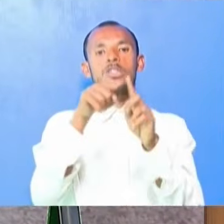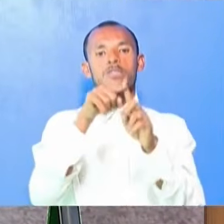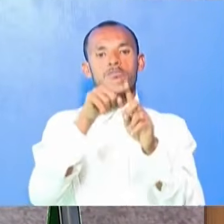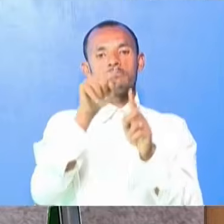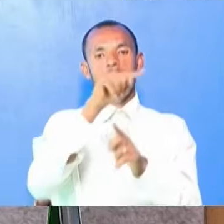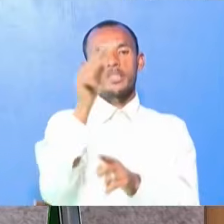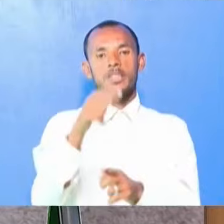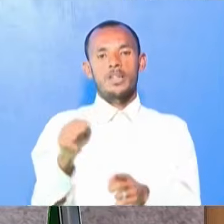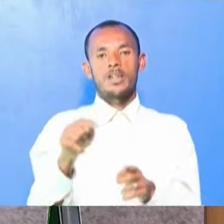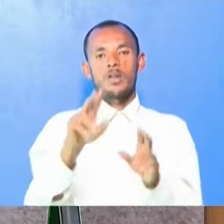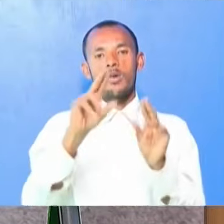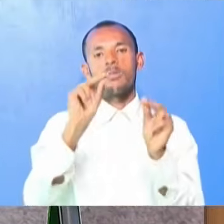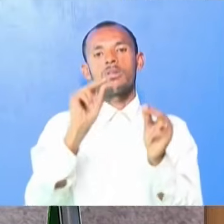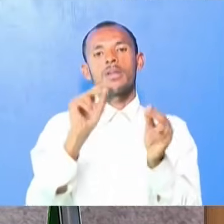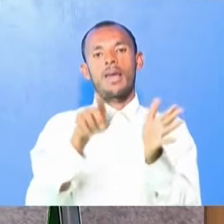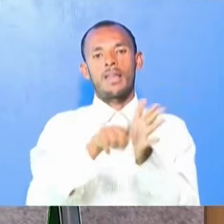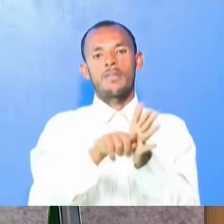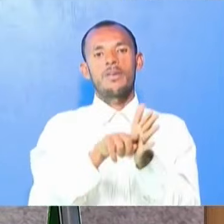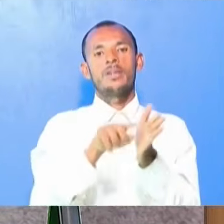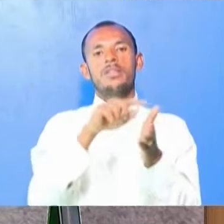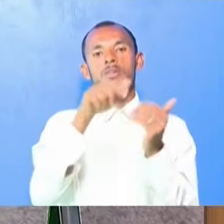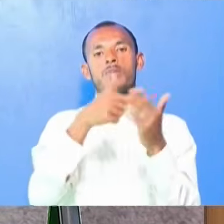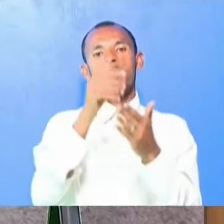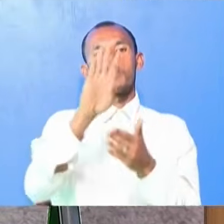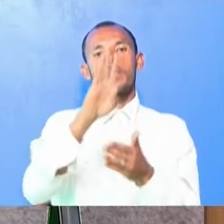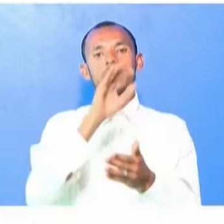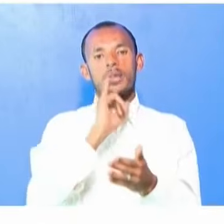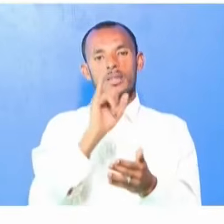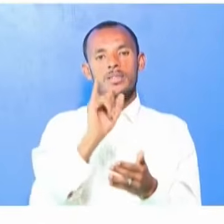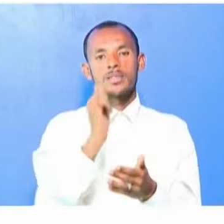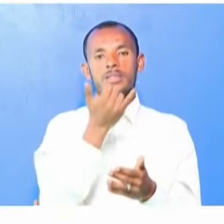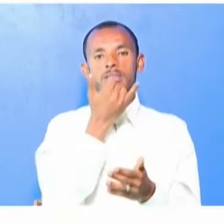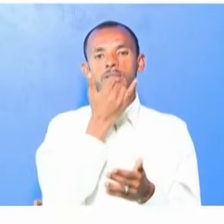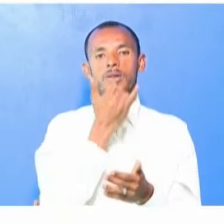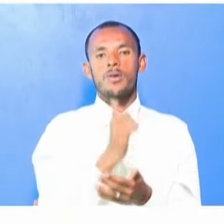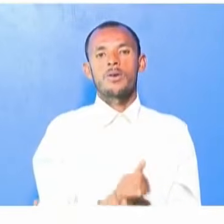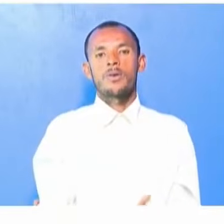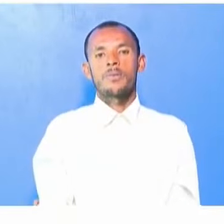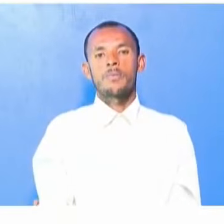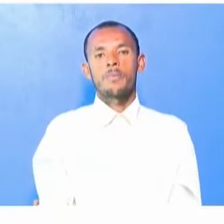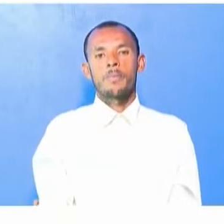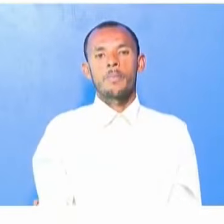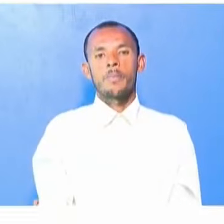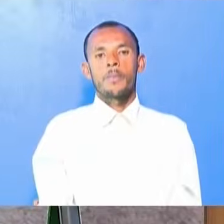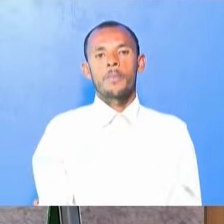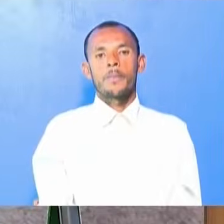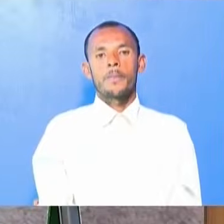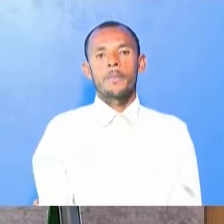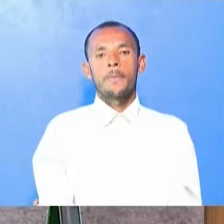integer, not negative. Therefore, 4 is not negative. This statement is also wrong.